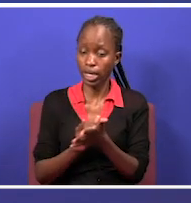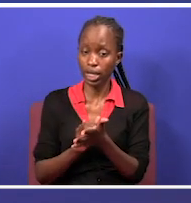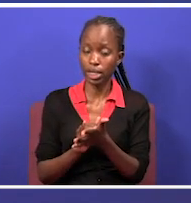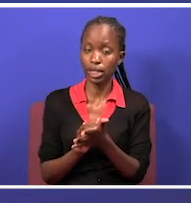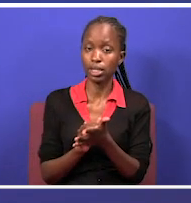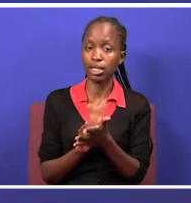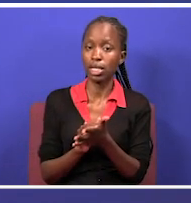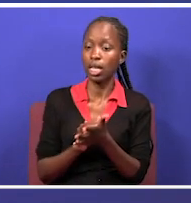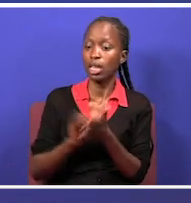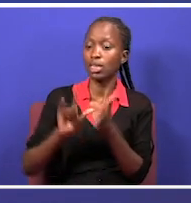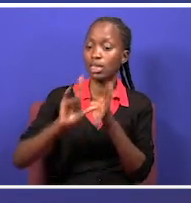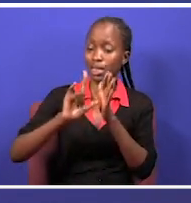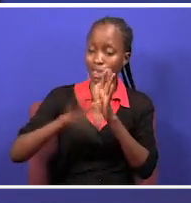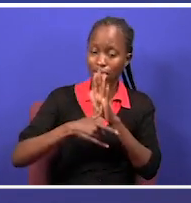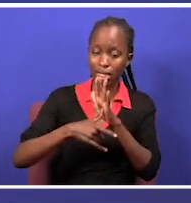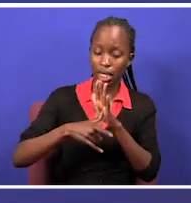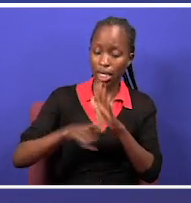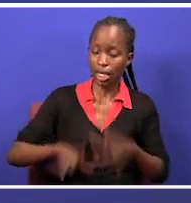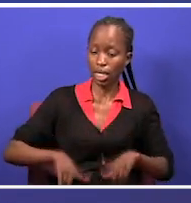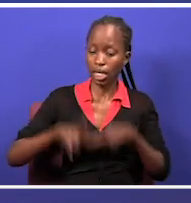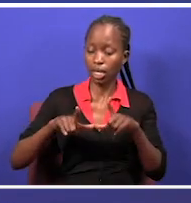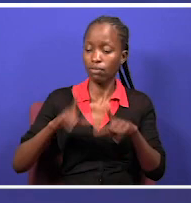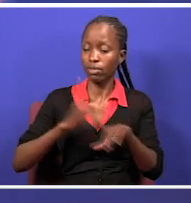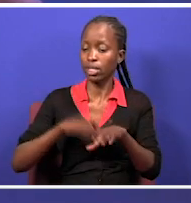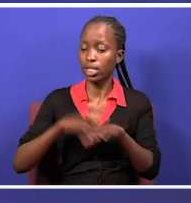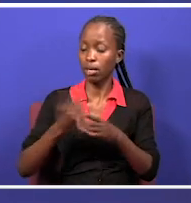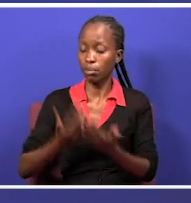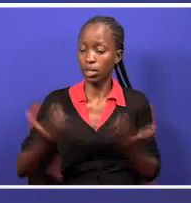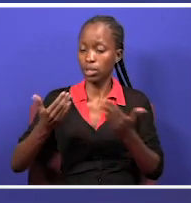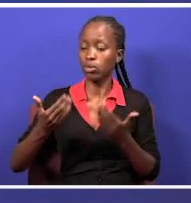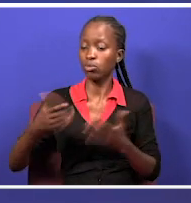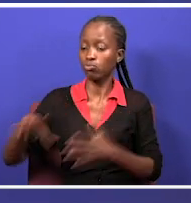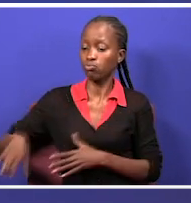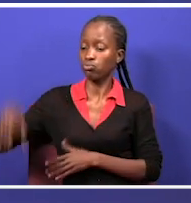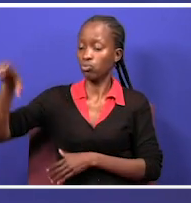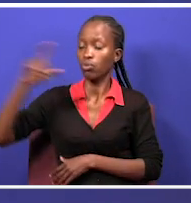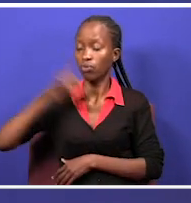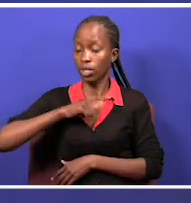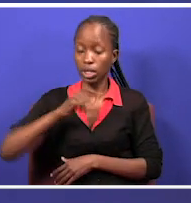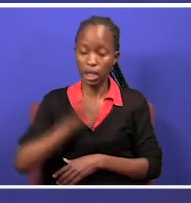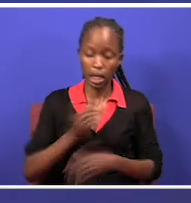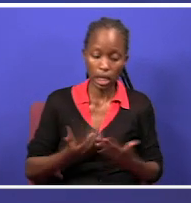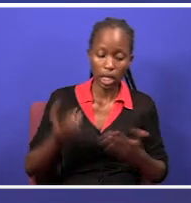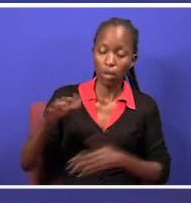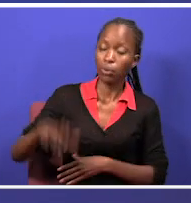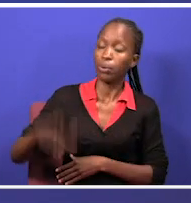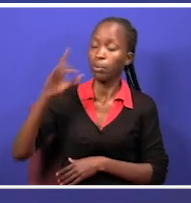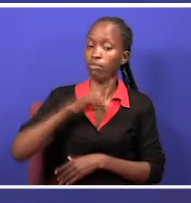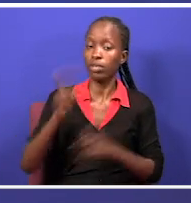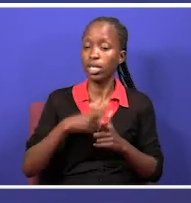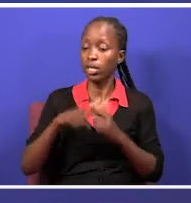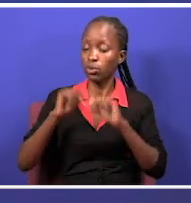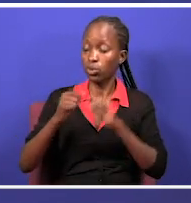it, when the children are gone, when the grandchildren are gone, we can say, I